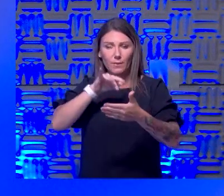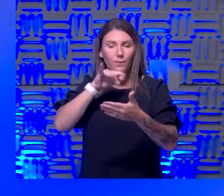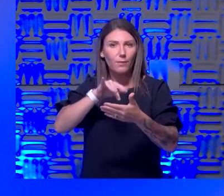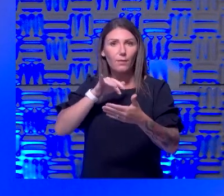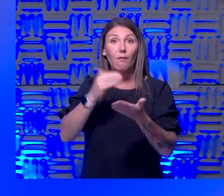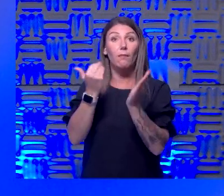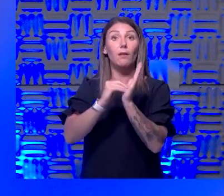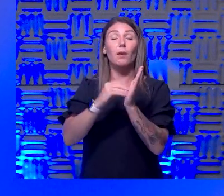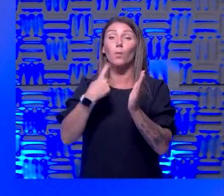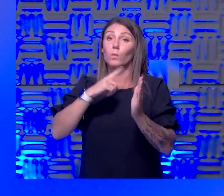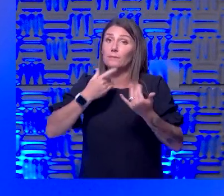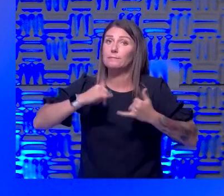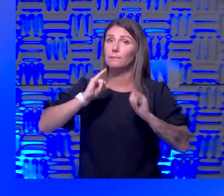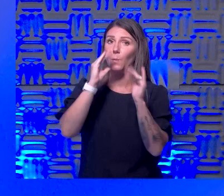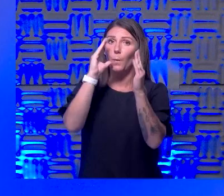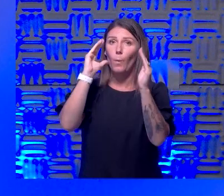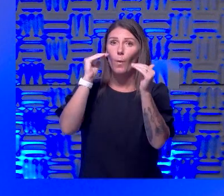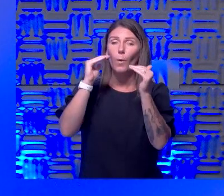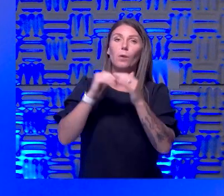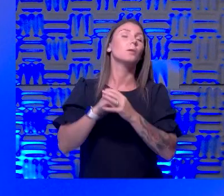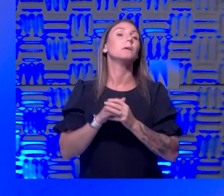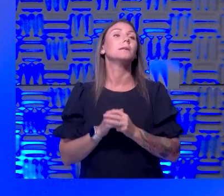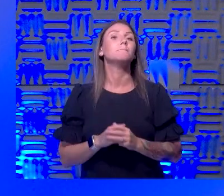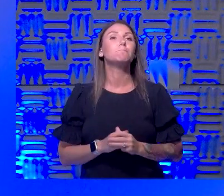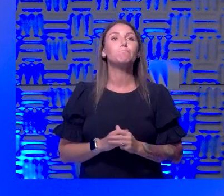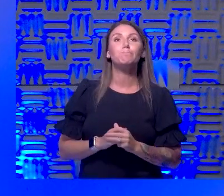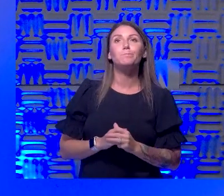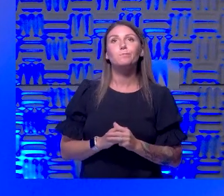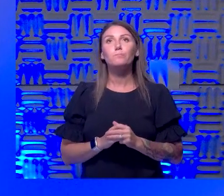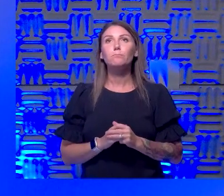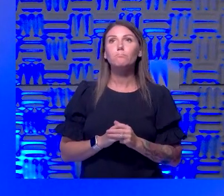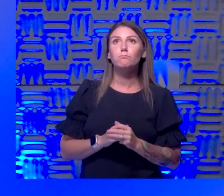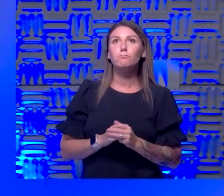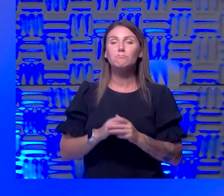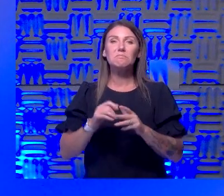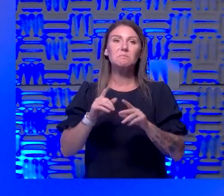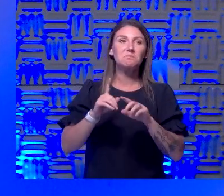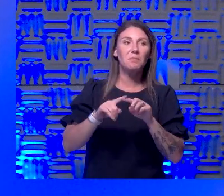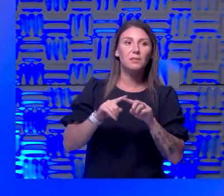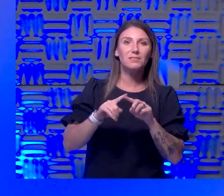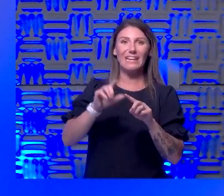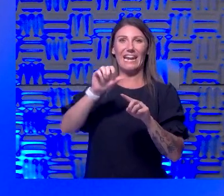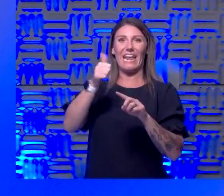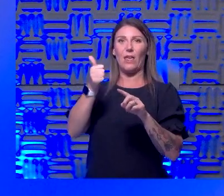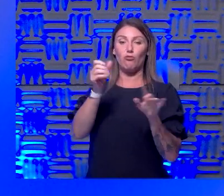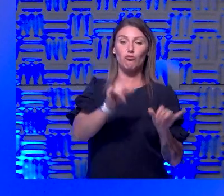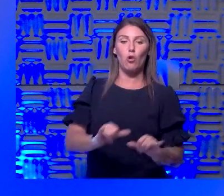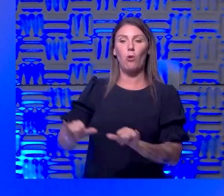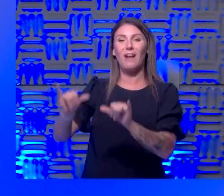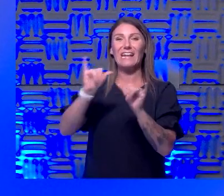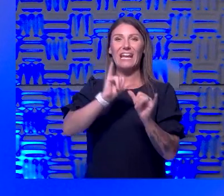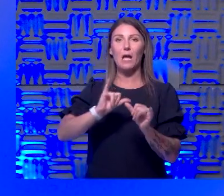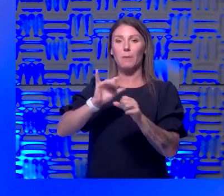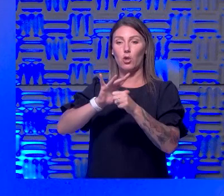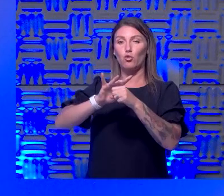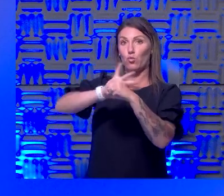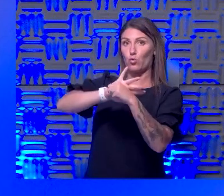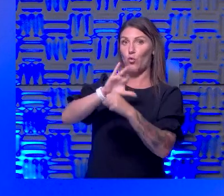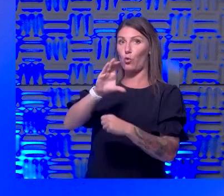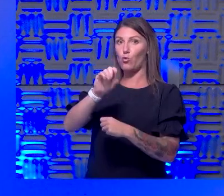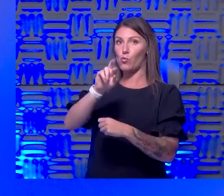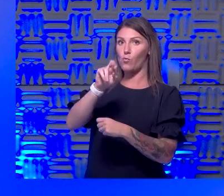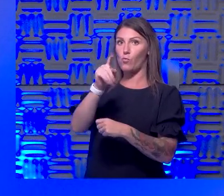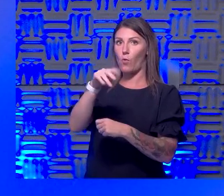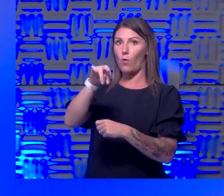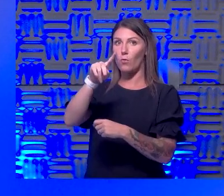still hope, based on other common coronaviruses, the common coronaviruses that cause